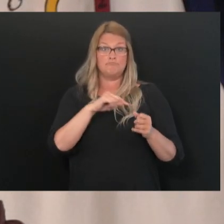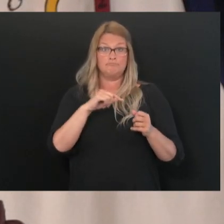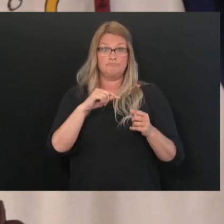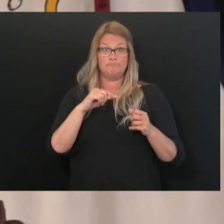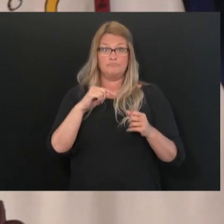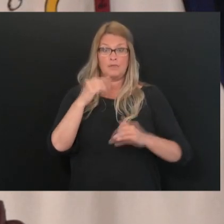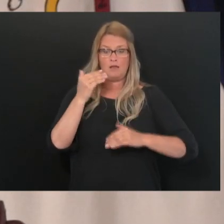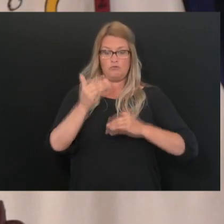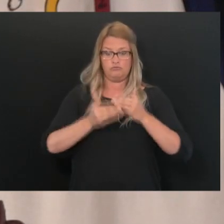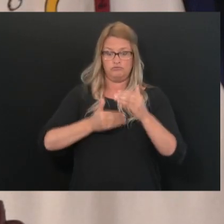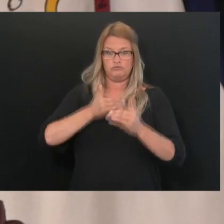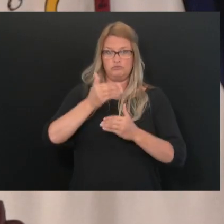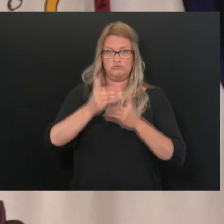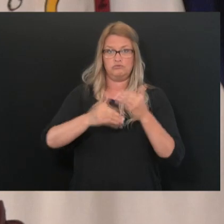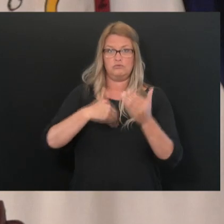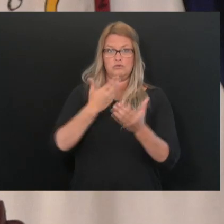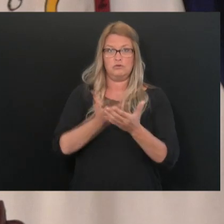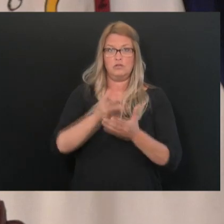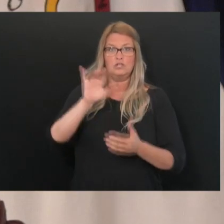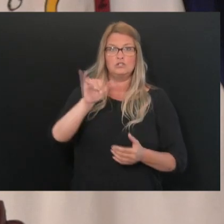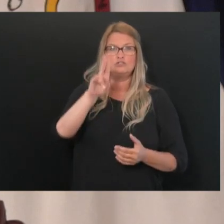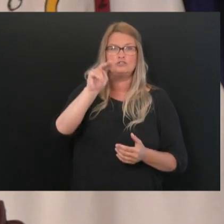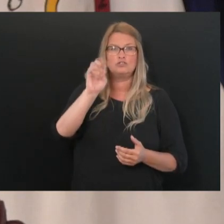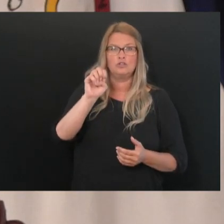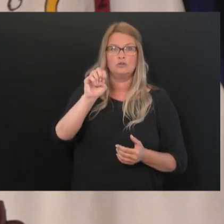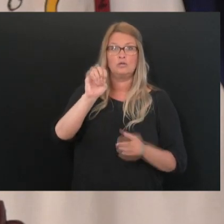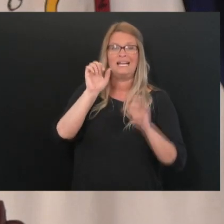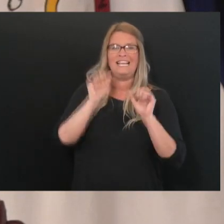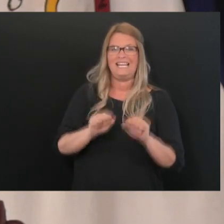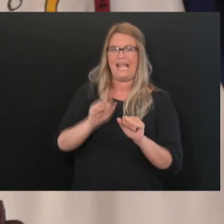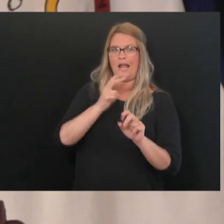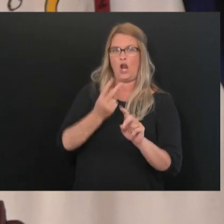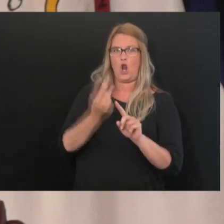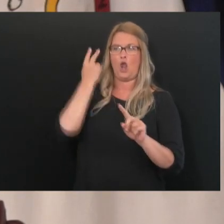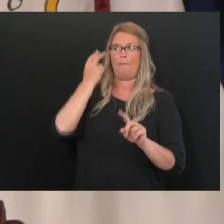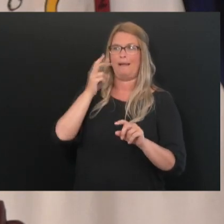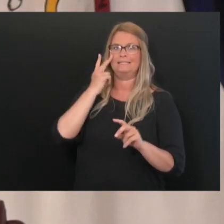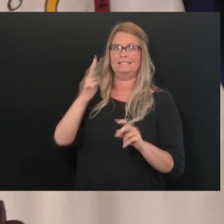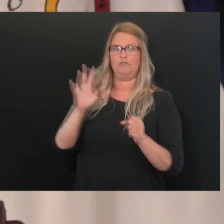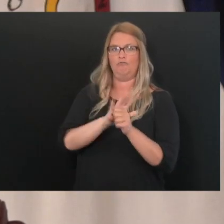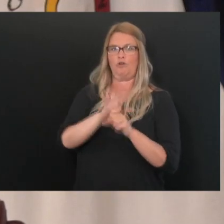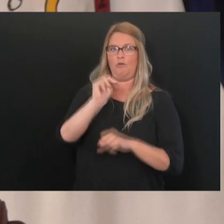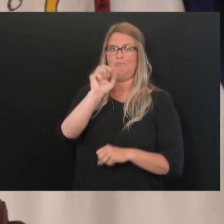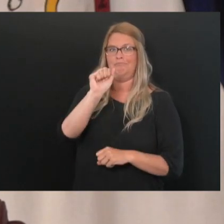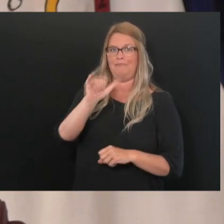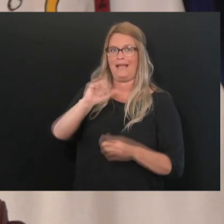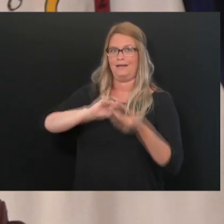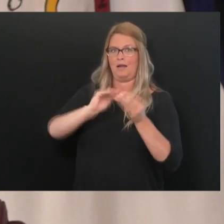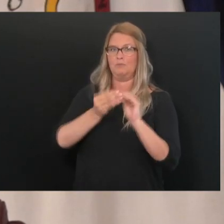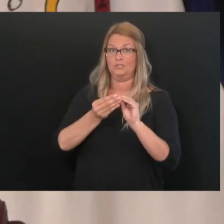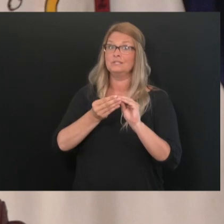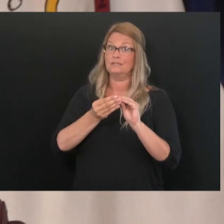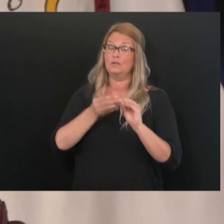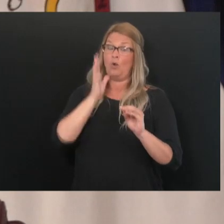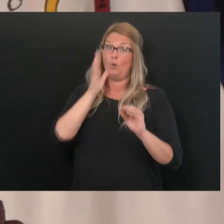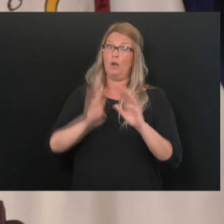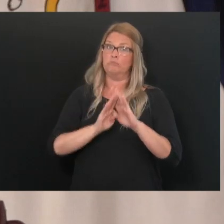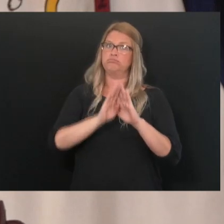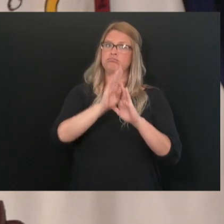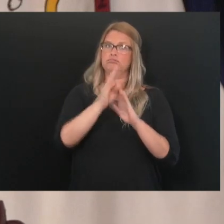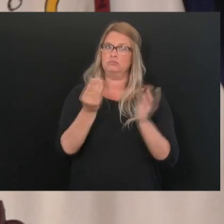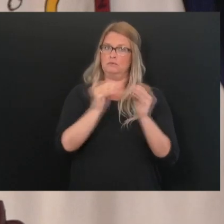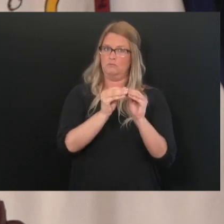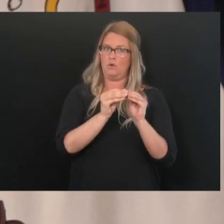into June and we get the true May numbers, we're going to fall some more, I believe. And as far as